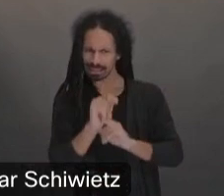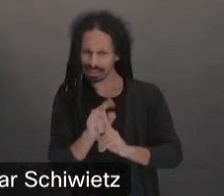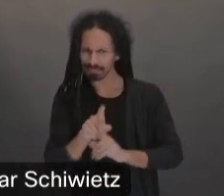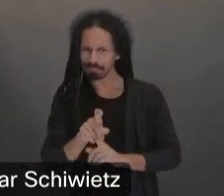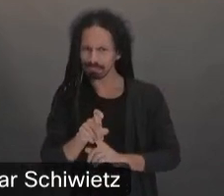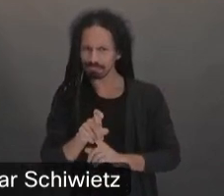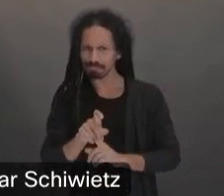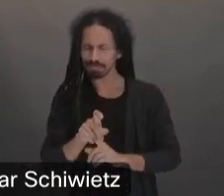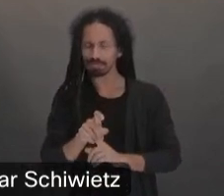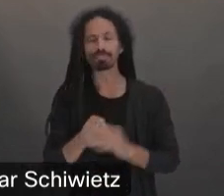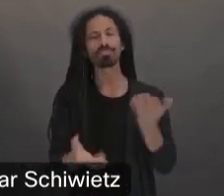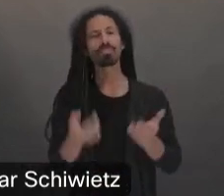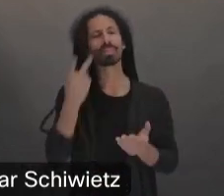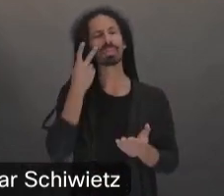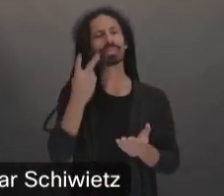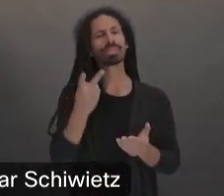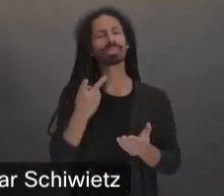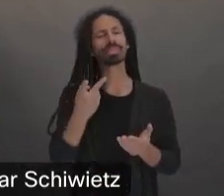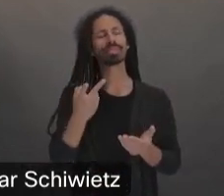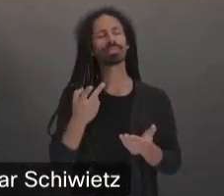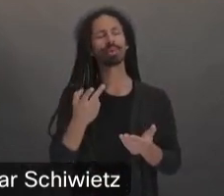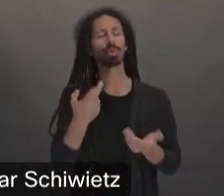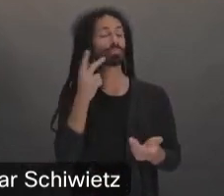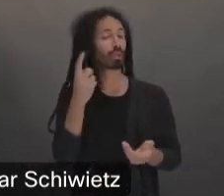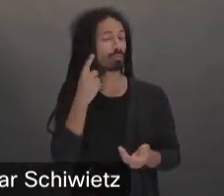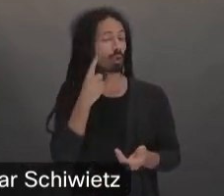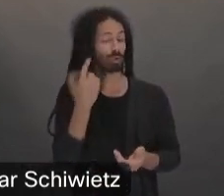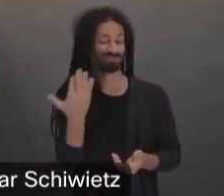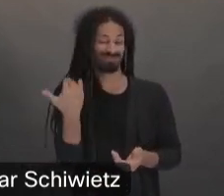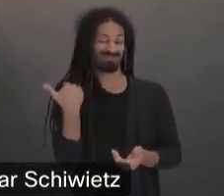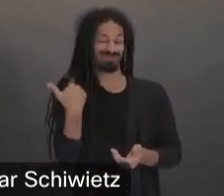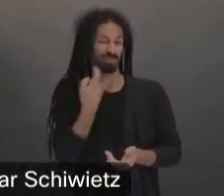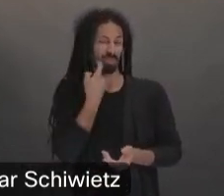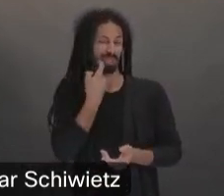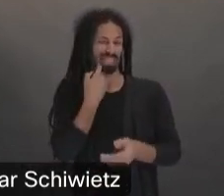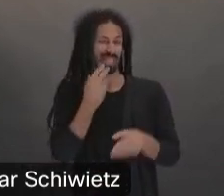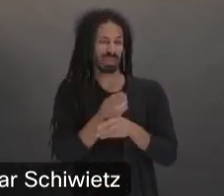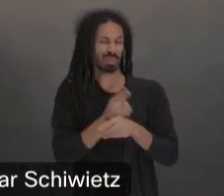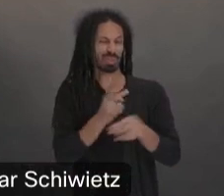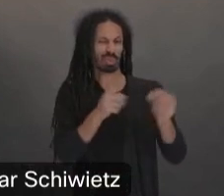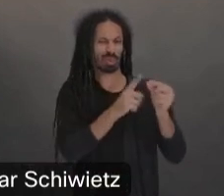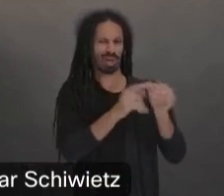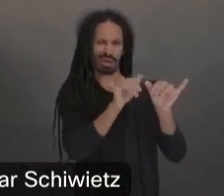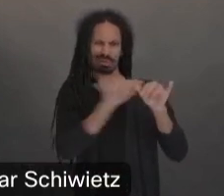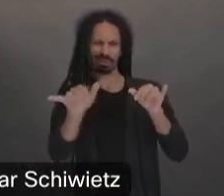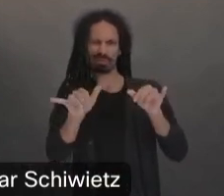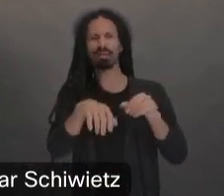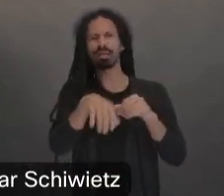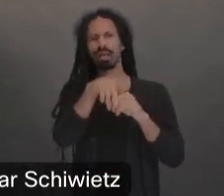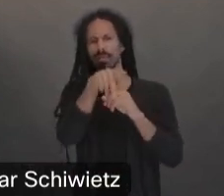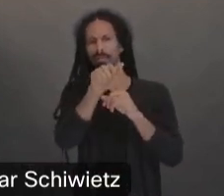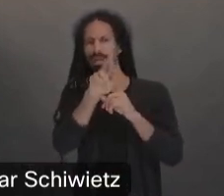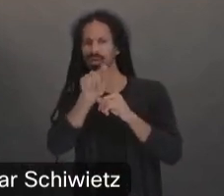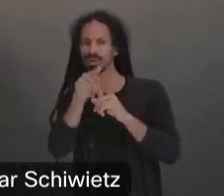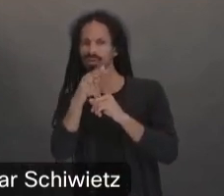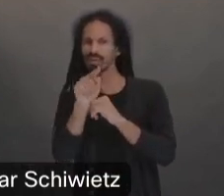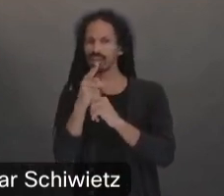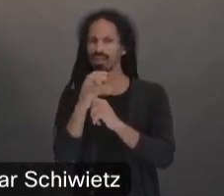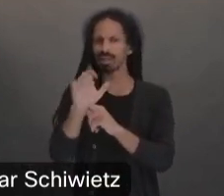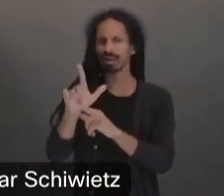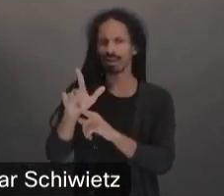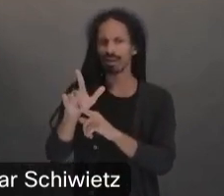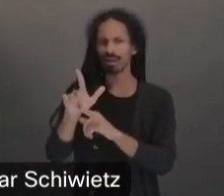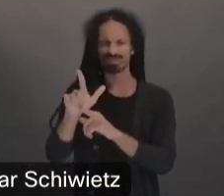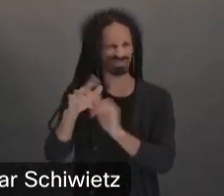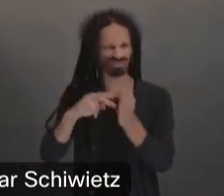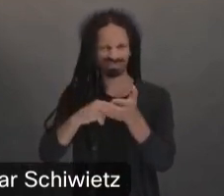term parenthetical in-text citation. So a parenthetical citation form is simply when